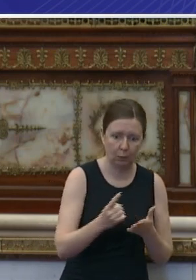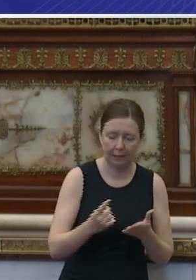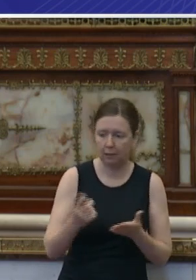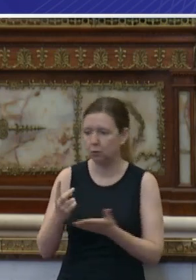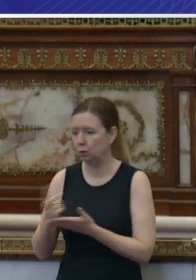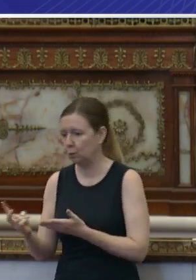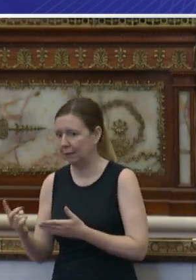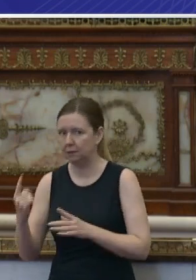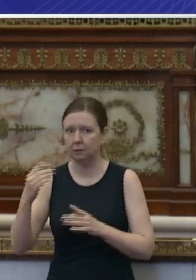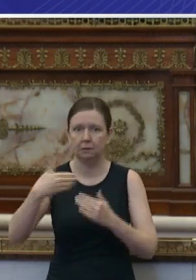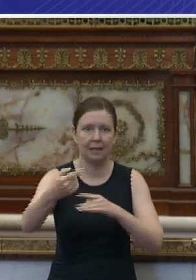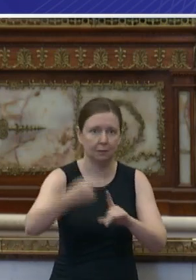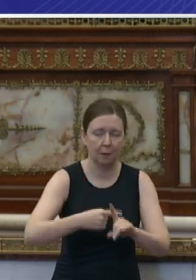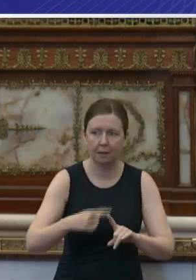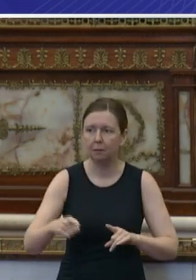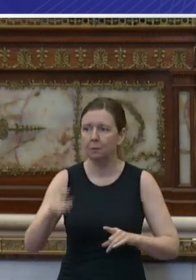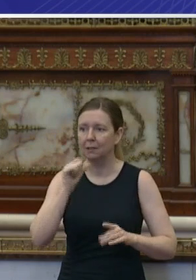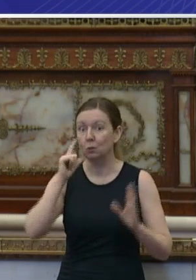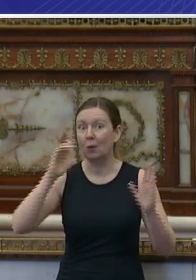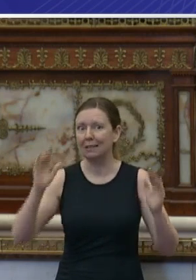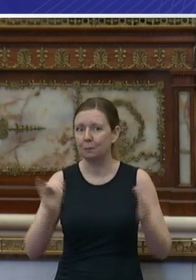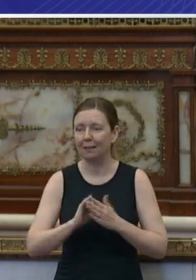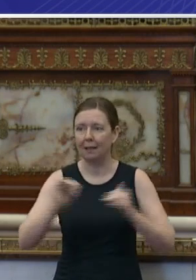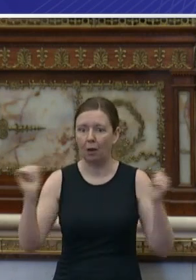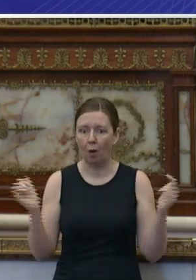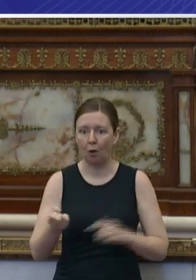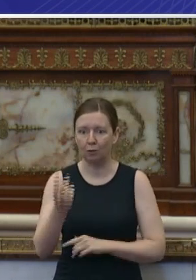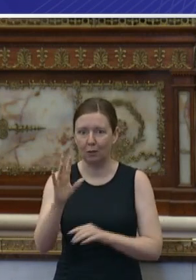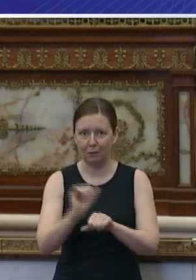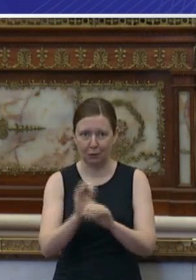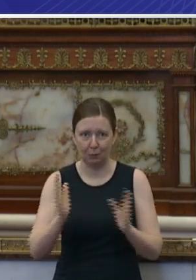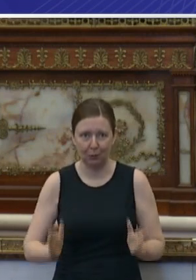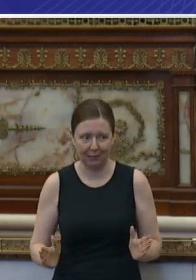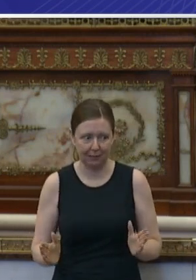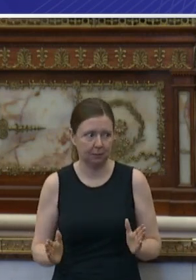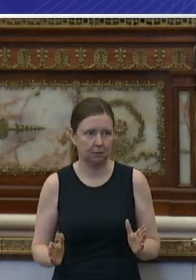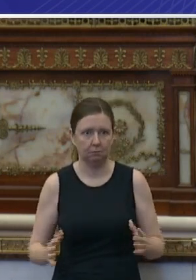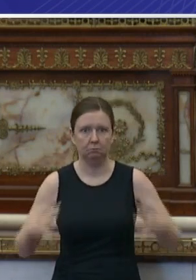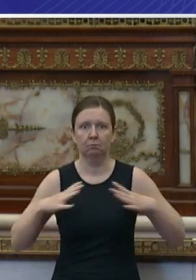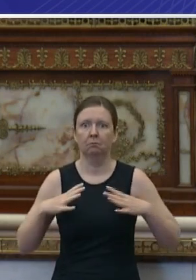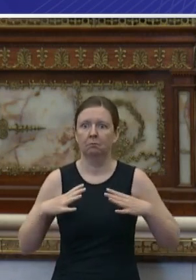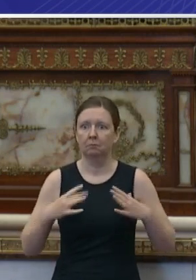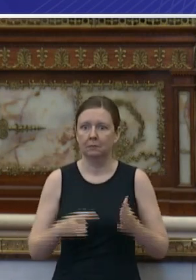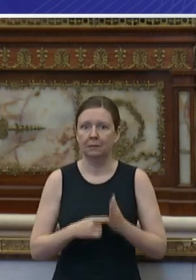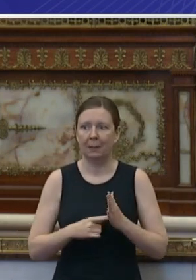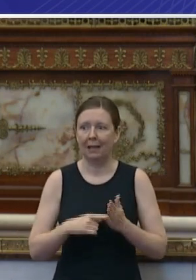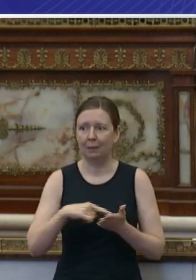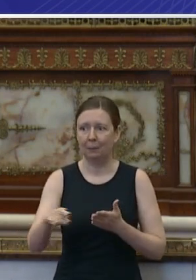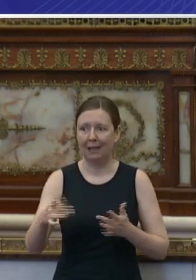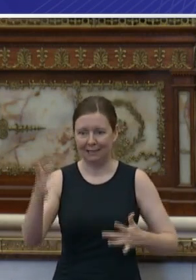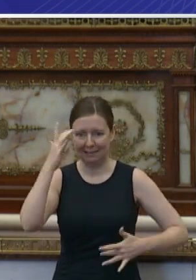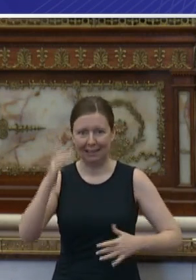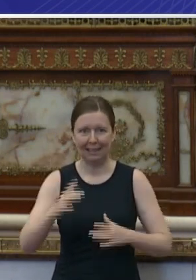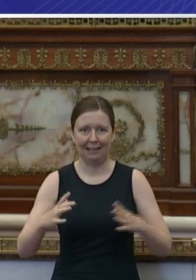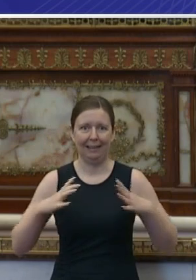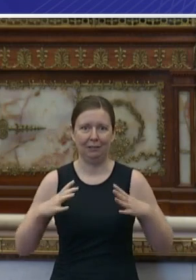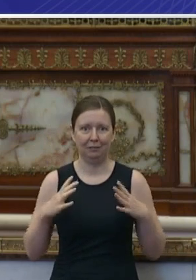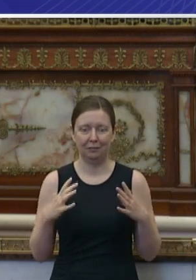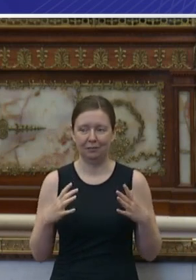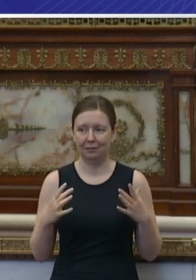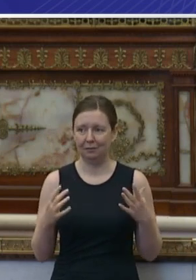be out a month from now, but you didn't expect that all 12 of your employees would demand paid sick leave